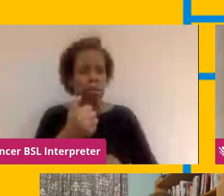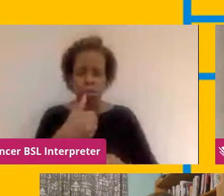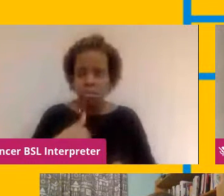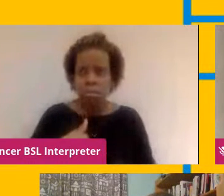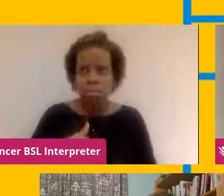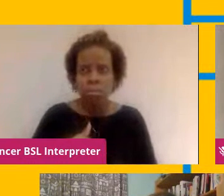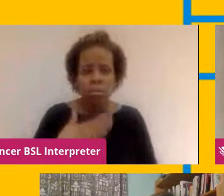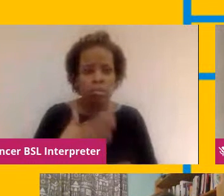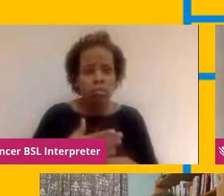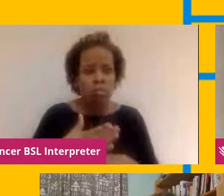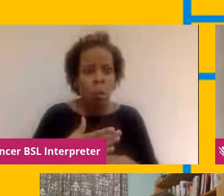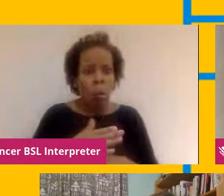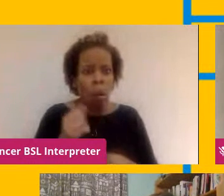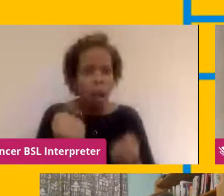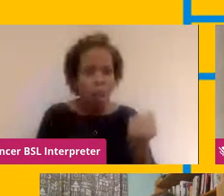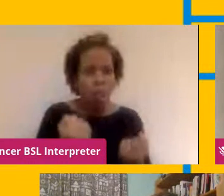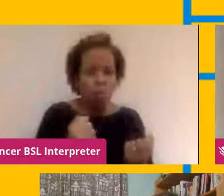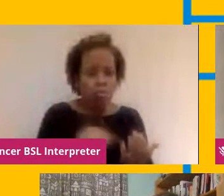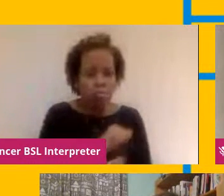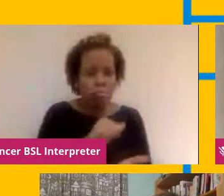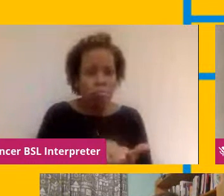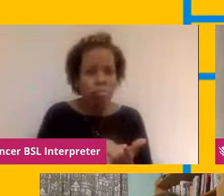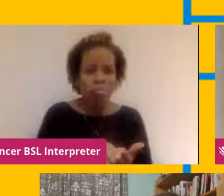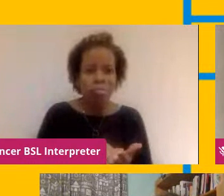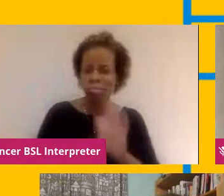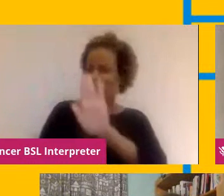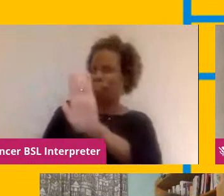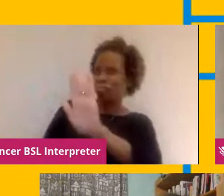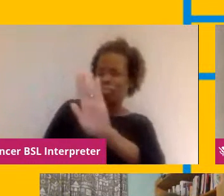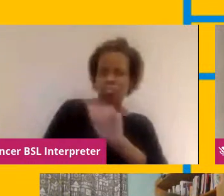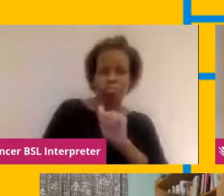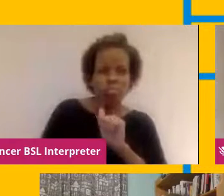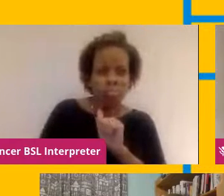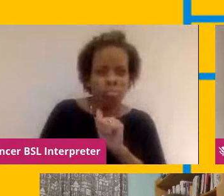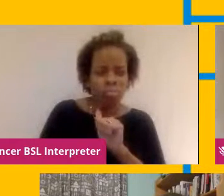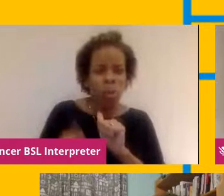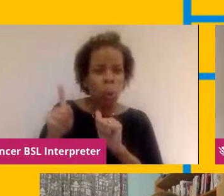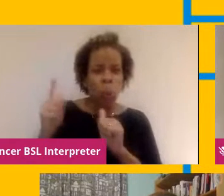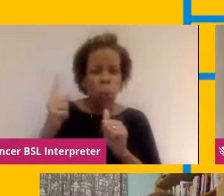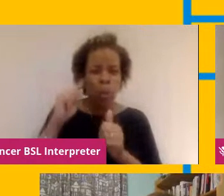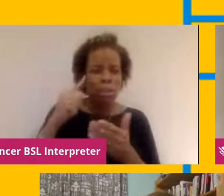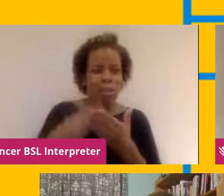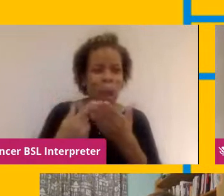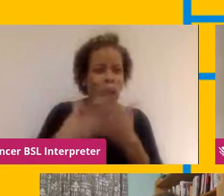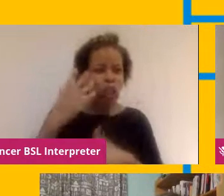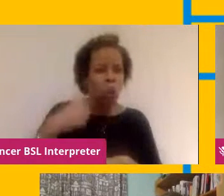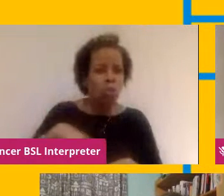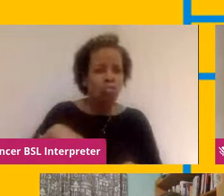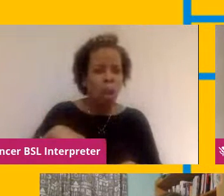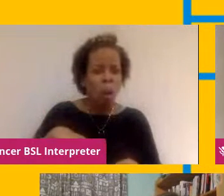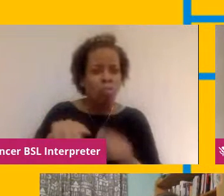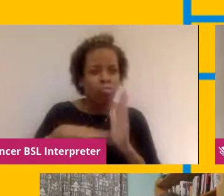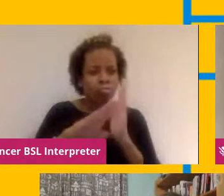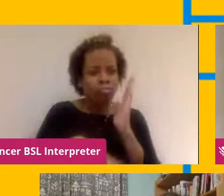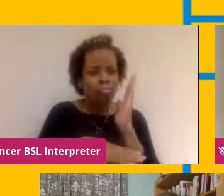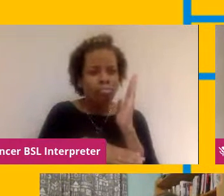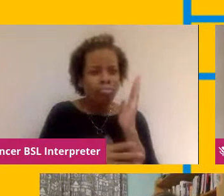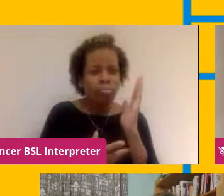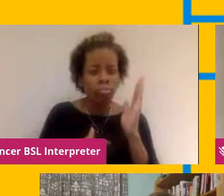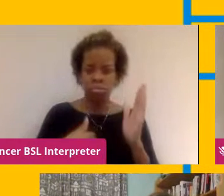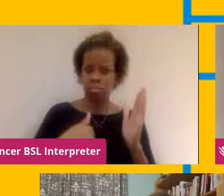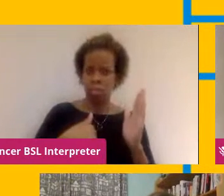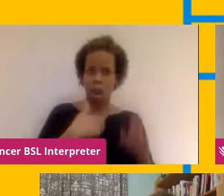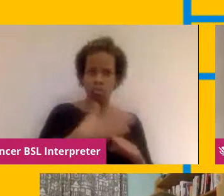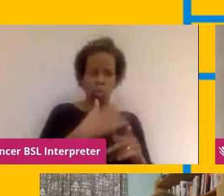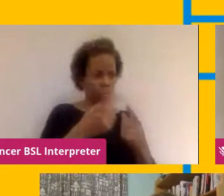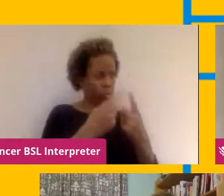job evaluated? Should you be going back and saying, well, hang on a second, who decided this new role is at this grade? This is what I do in this